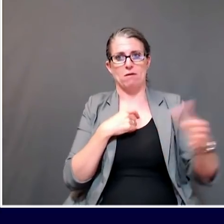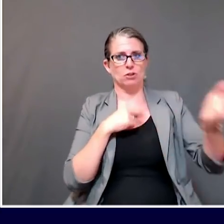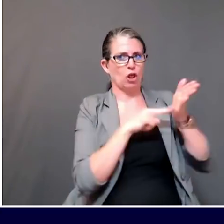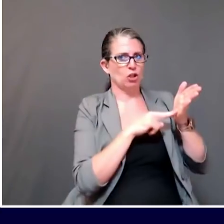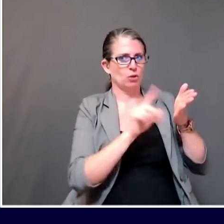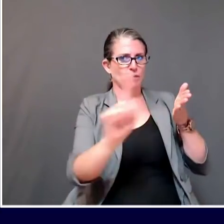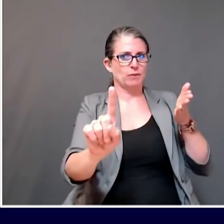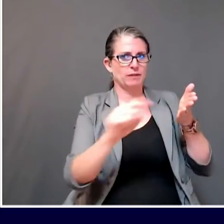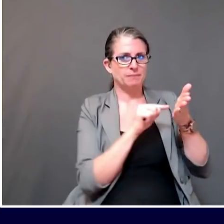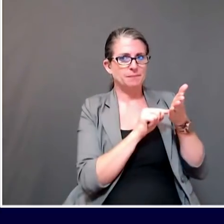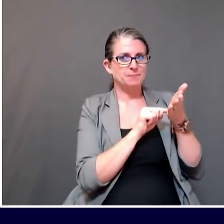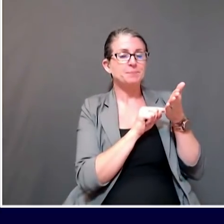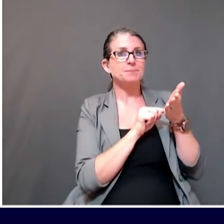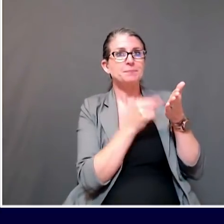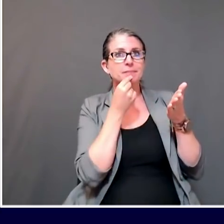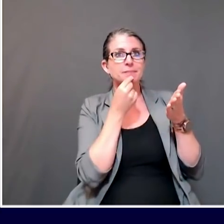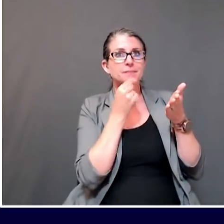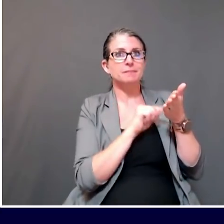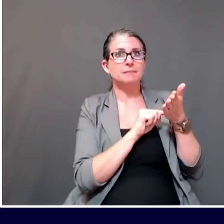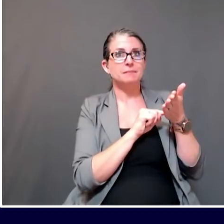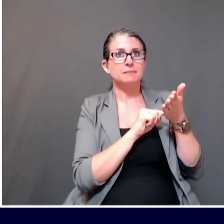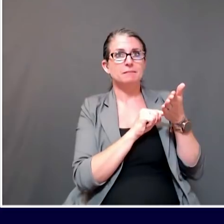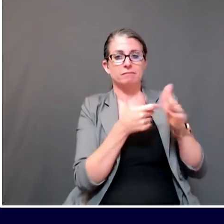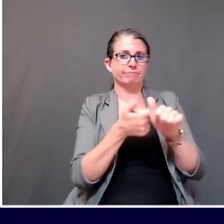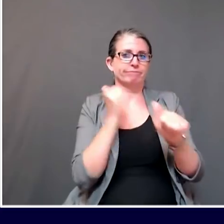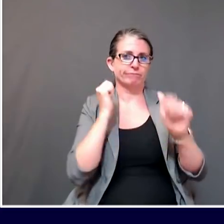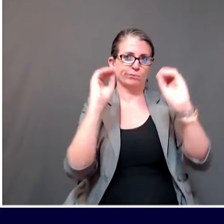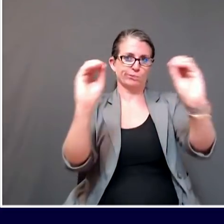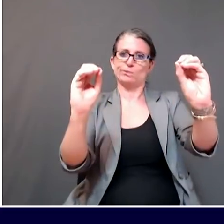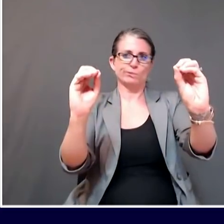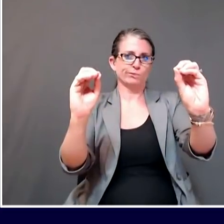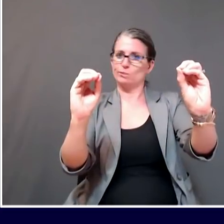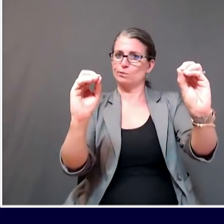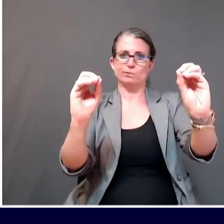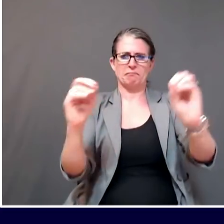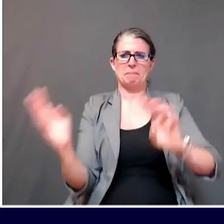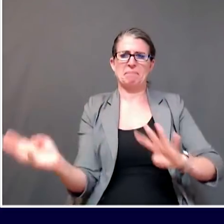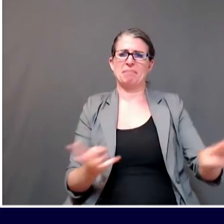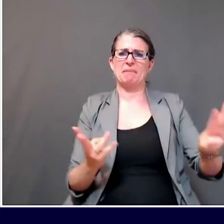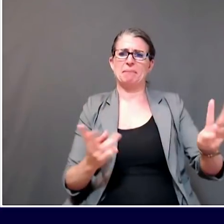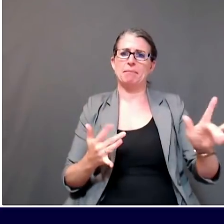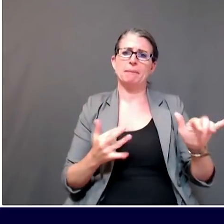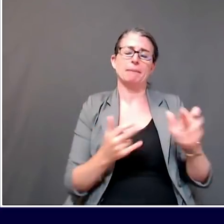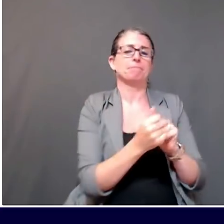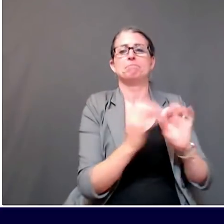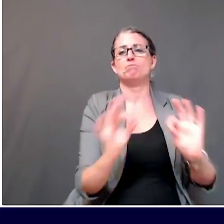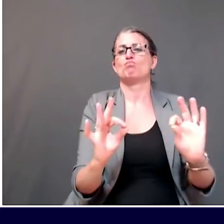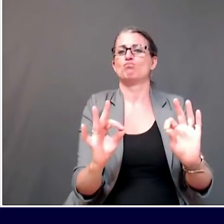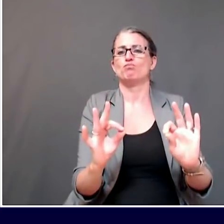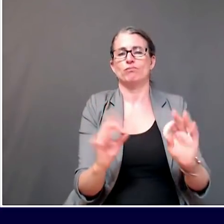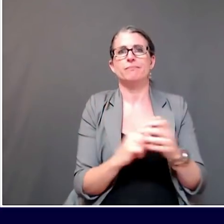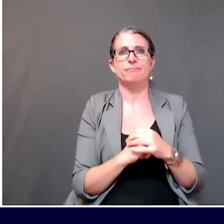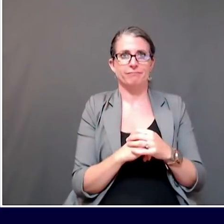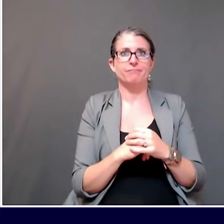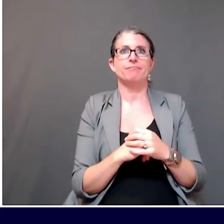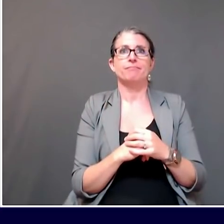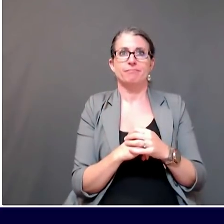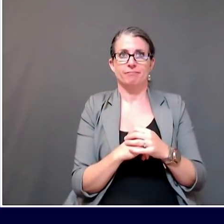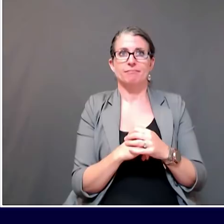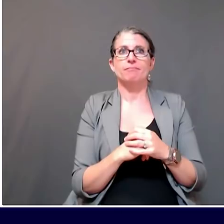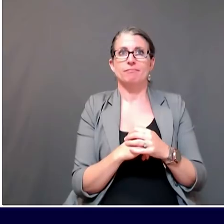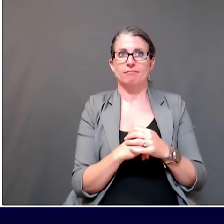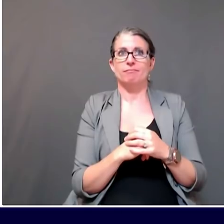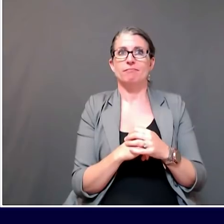all, flat out, there is no backlog at the Maine CDC laboratory. Our turnaround from the time that